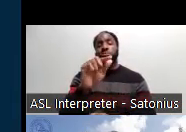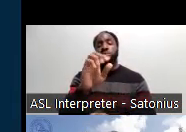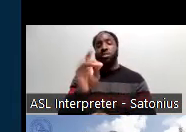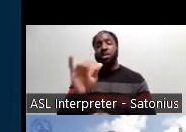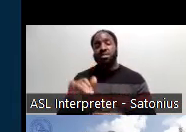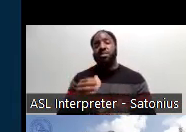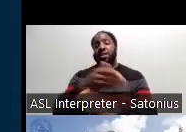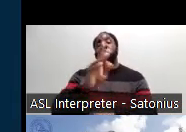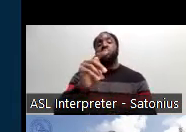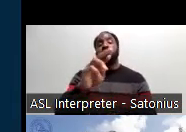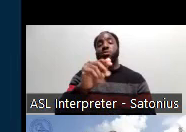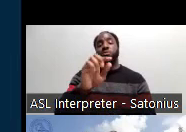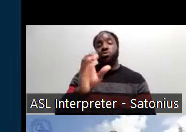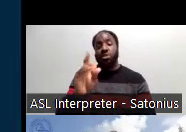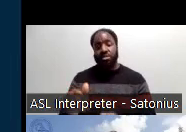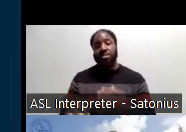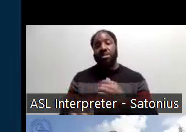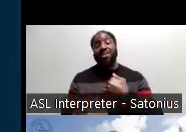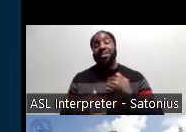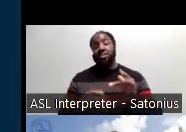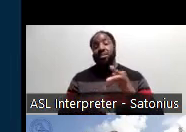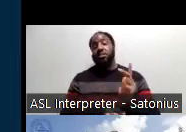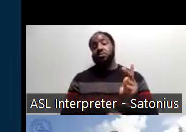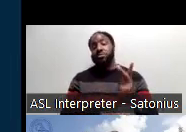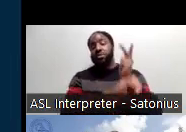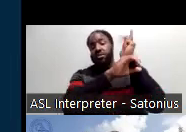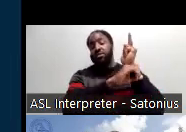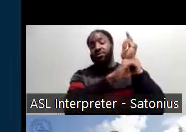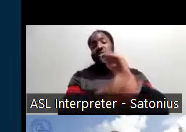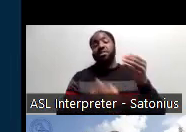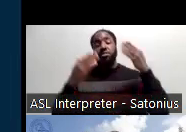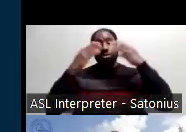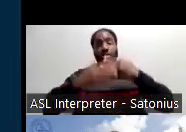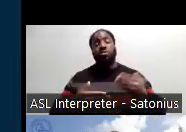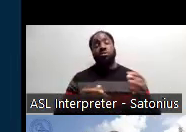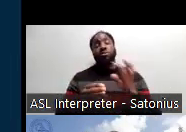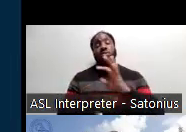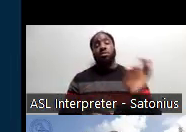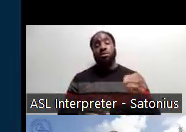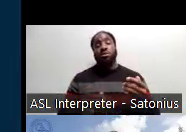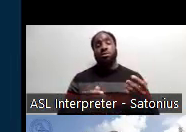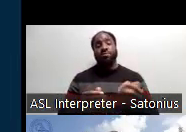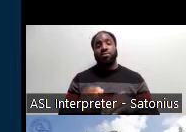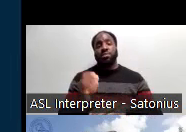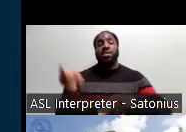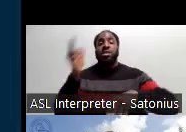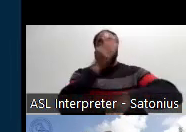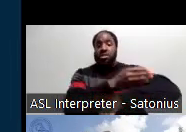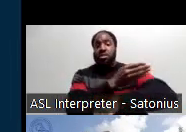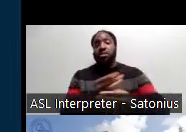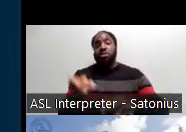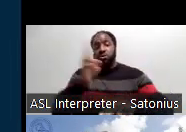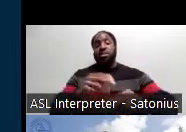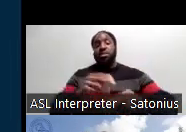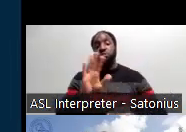And I've had the privilege and the sorrow the last few days of amplifying all of your voices about the context